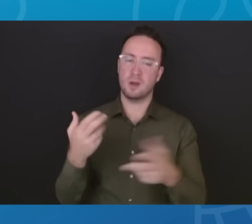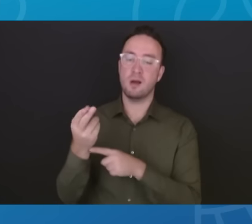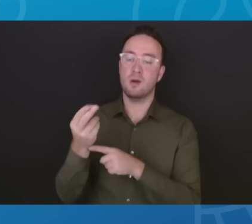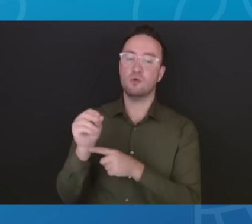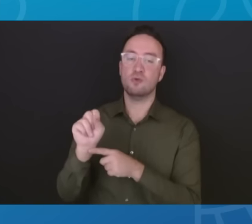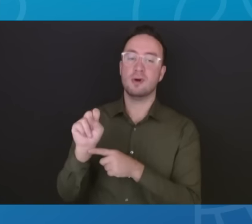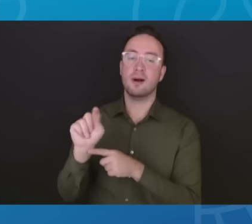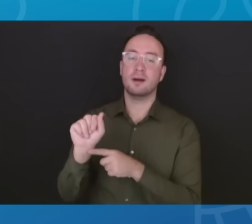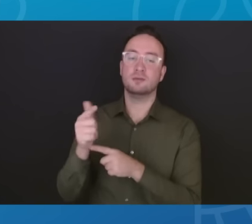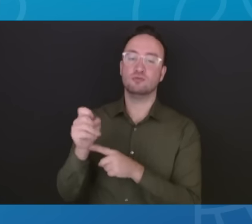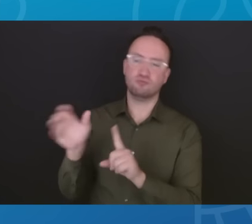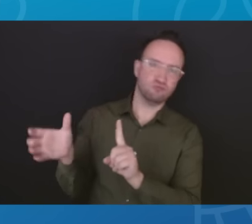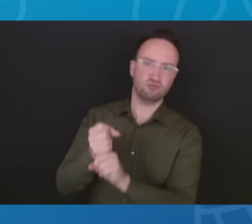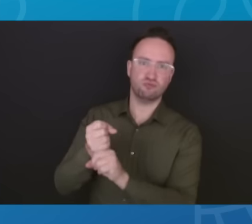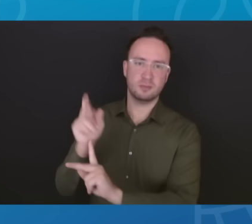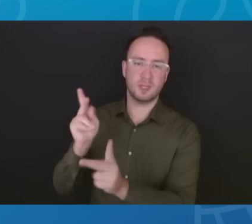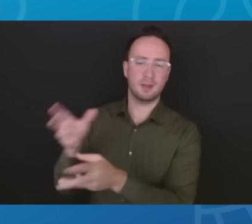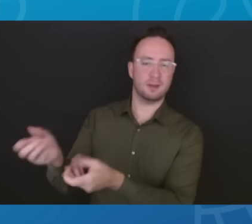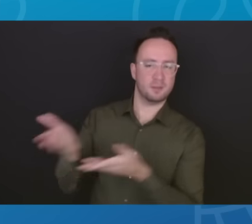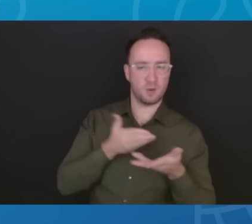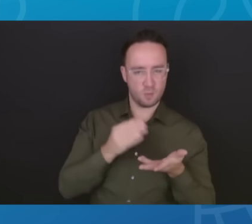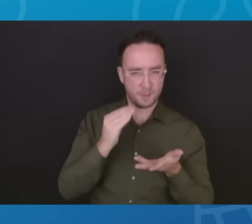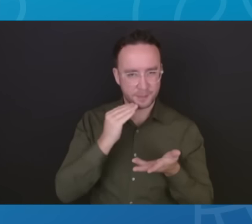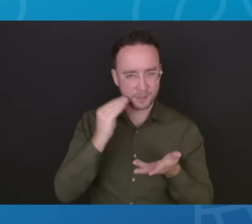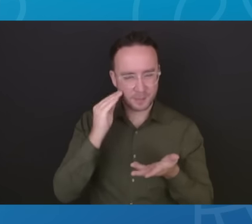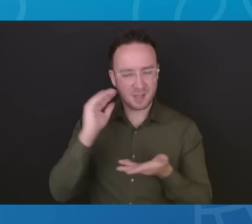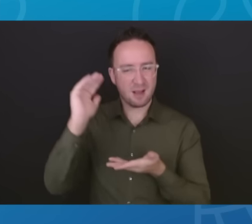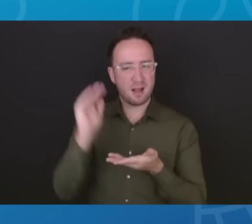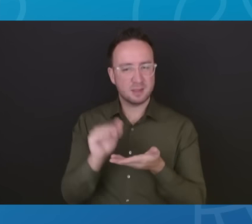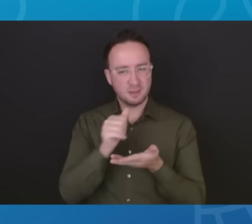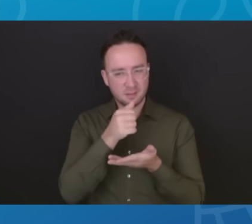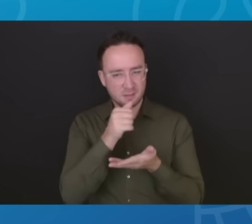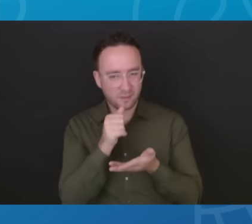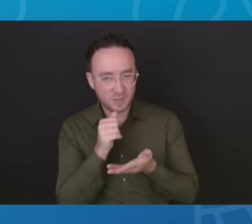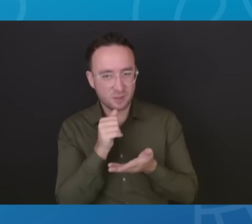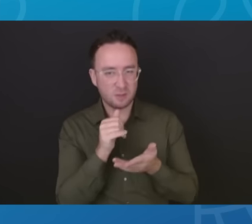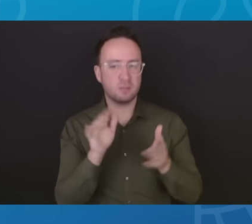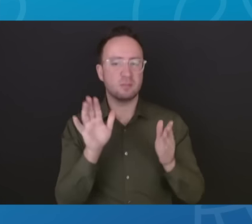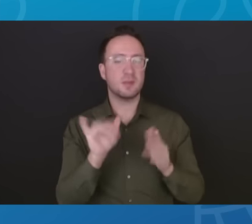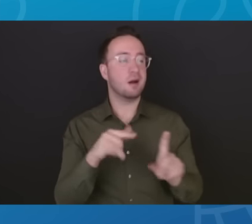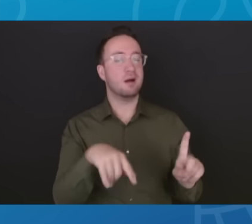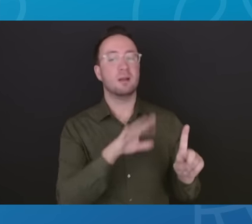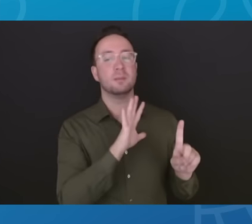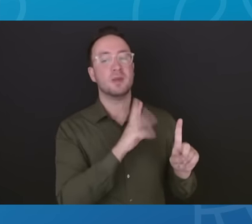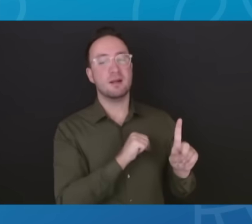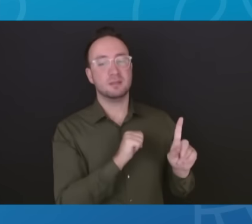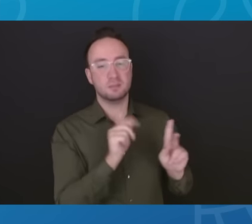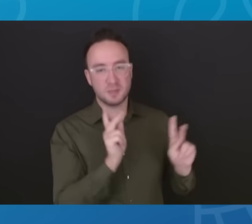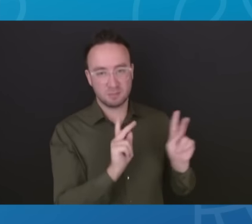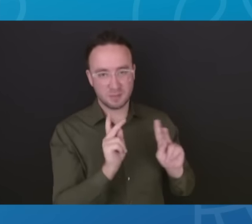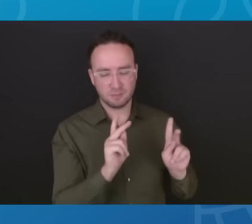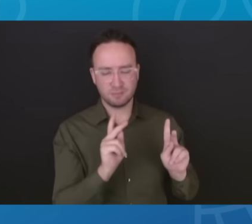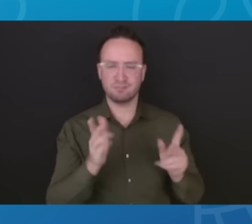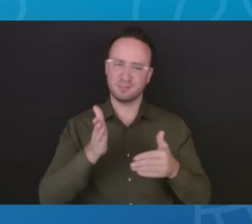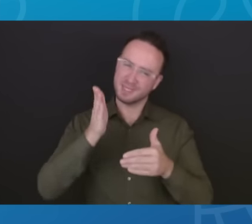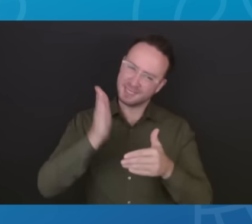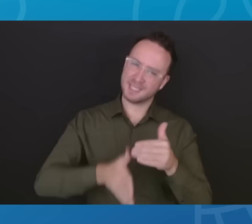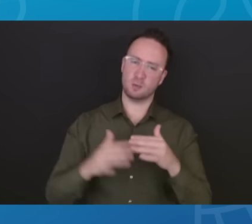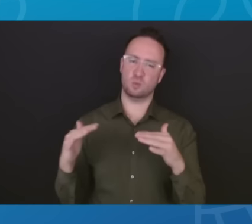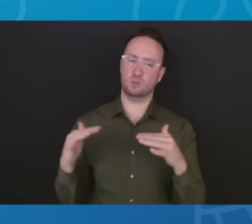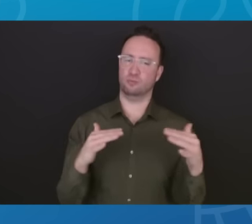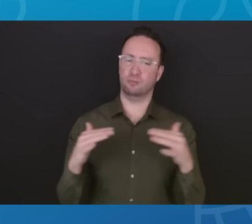ultimately brings an end to this war. In a speech just days before his son Hirsch Goldberg Polin was murdered by Hamas,